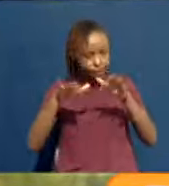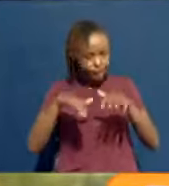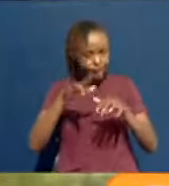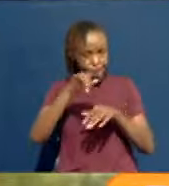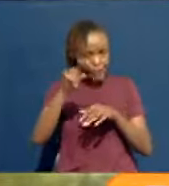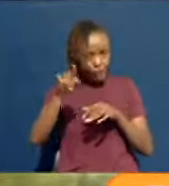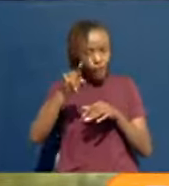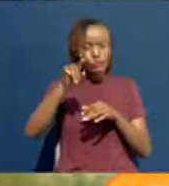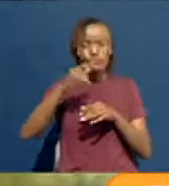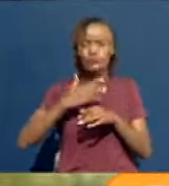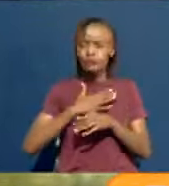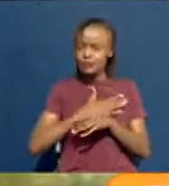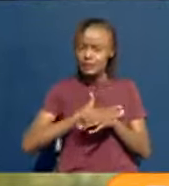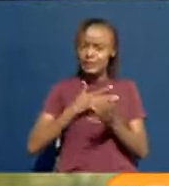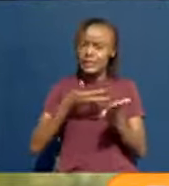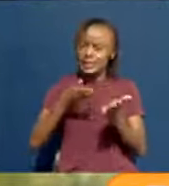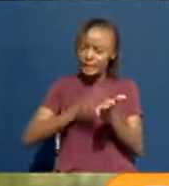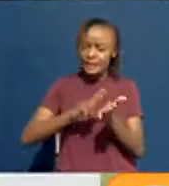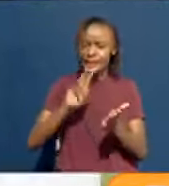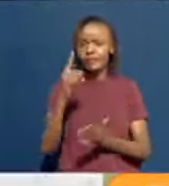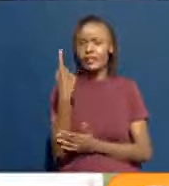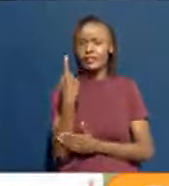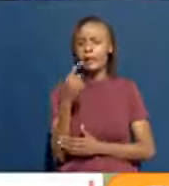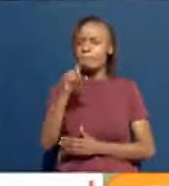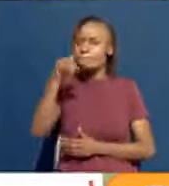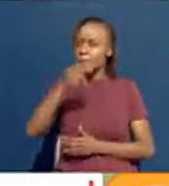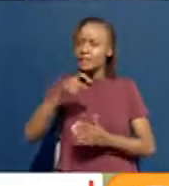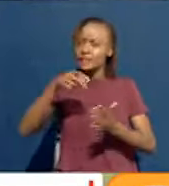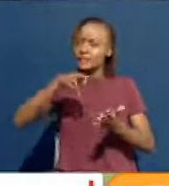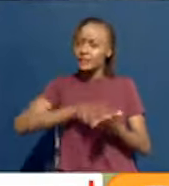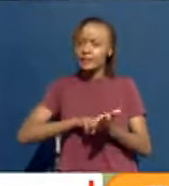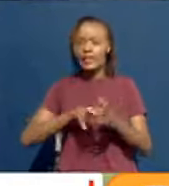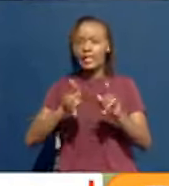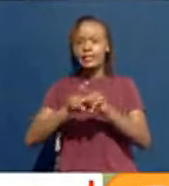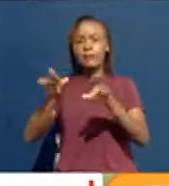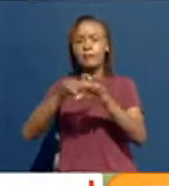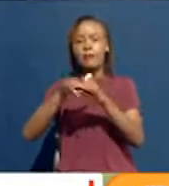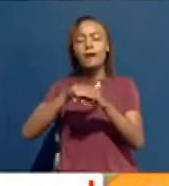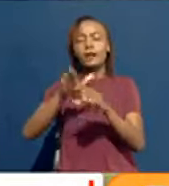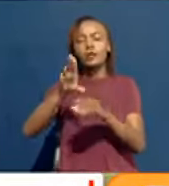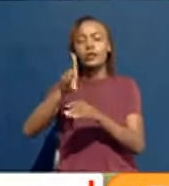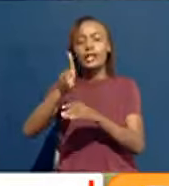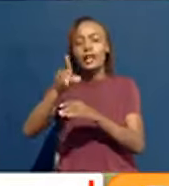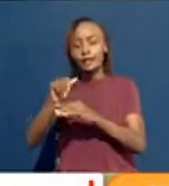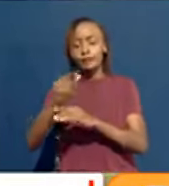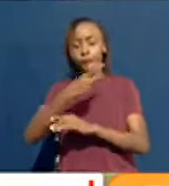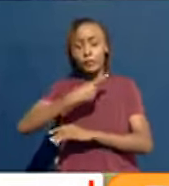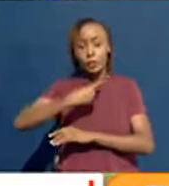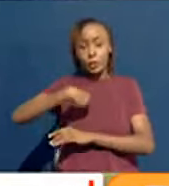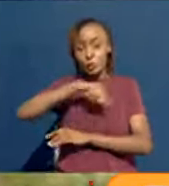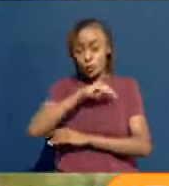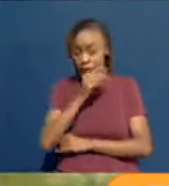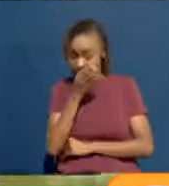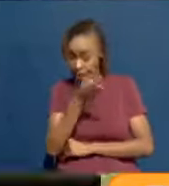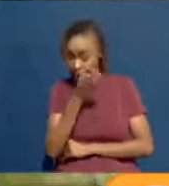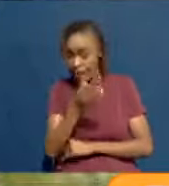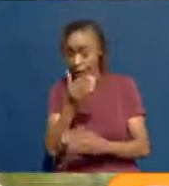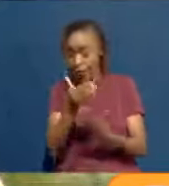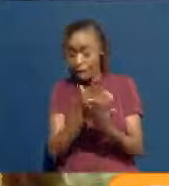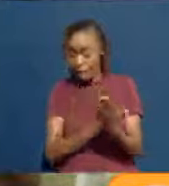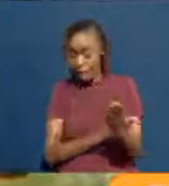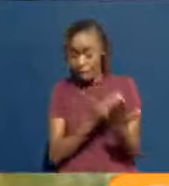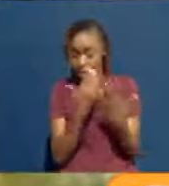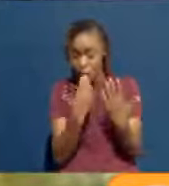uwe umejiandikisha kama mwanachama wa UDA. Tunaenda kuacha vitabu hapa,